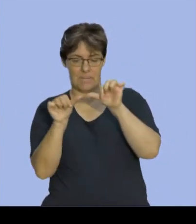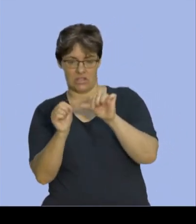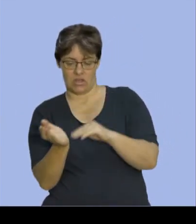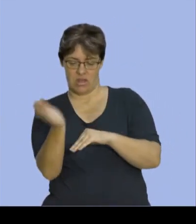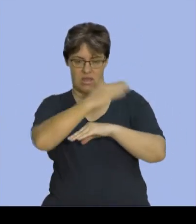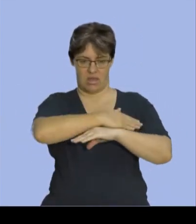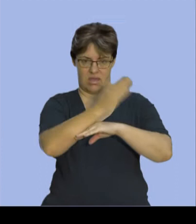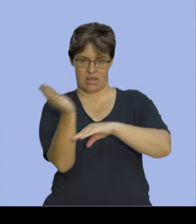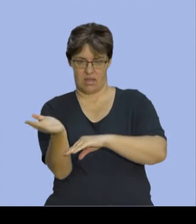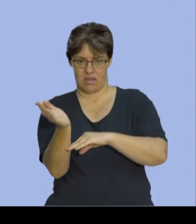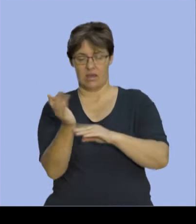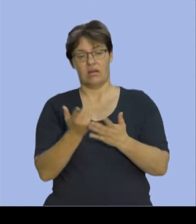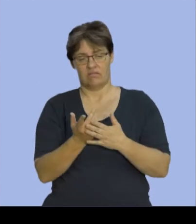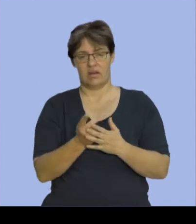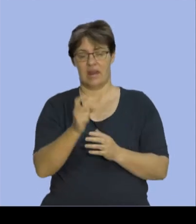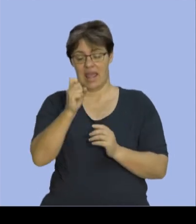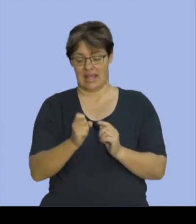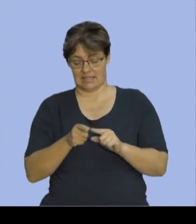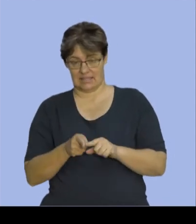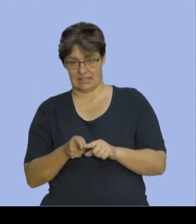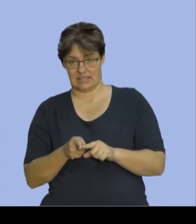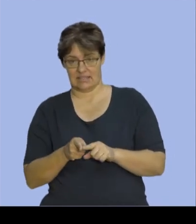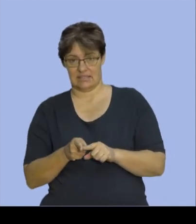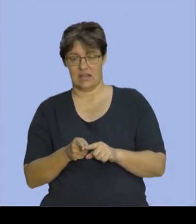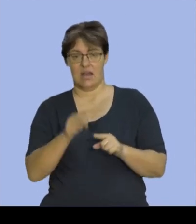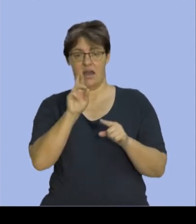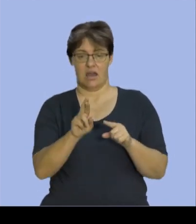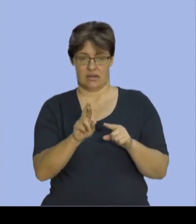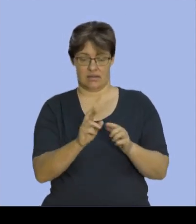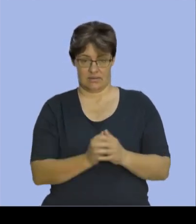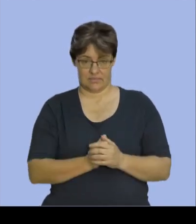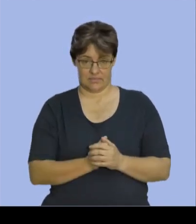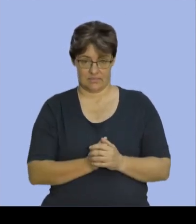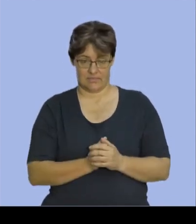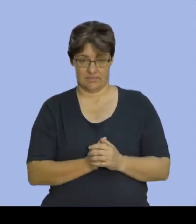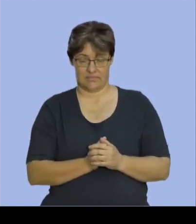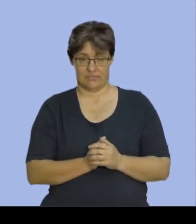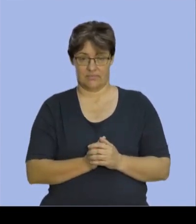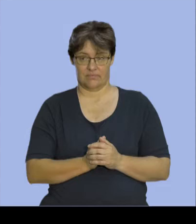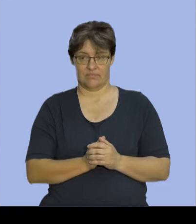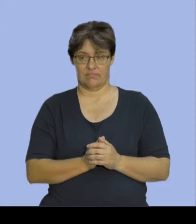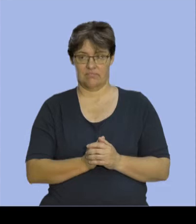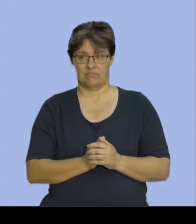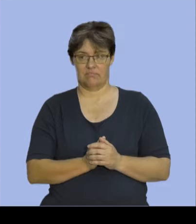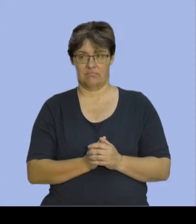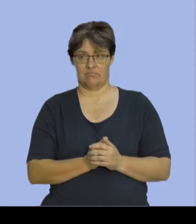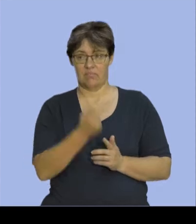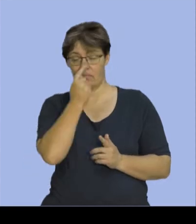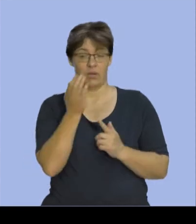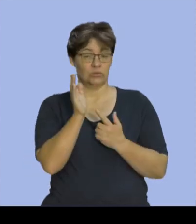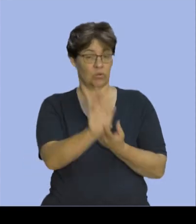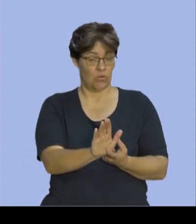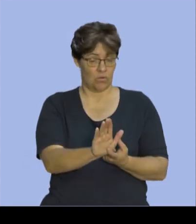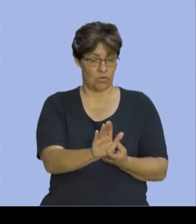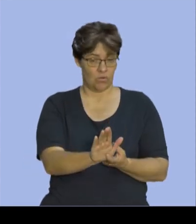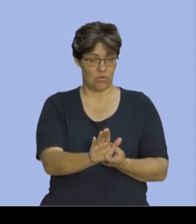the angle between the x-axis and the r. And remember, if I show you